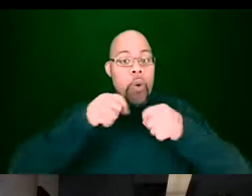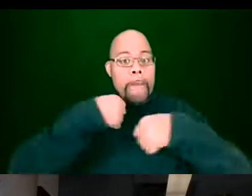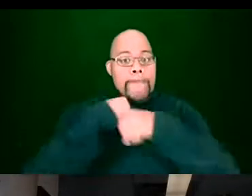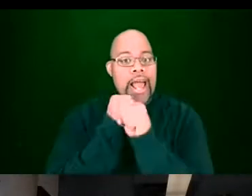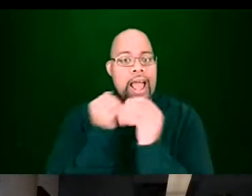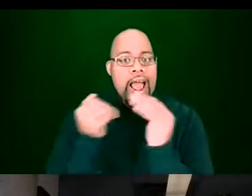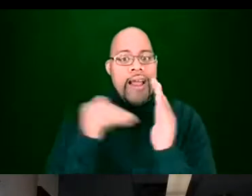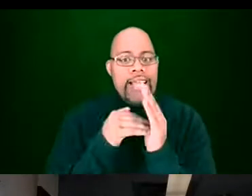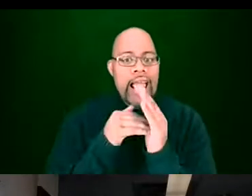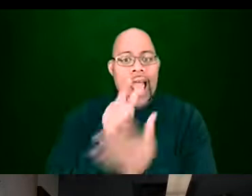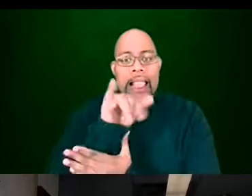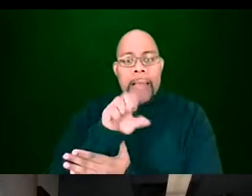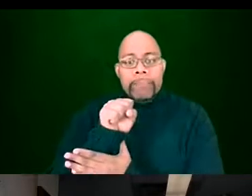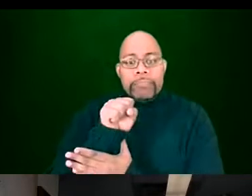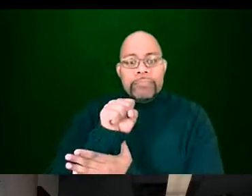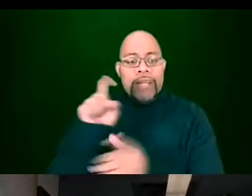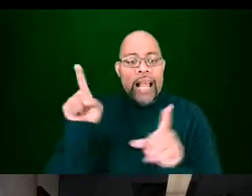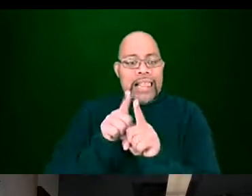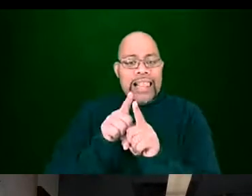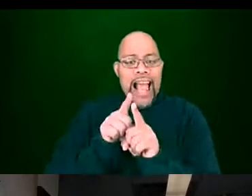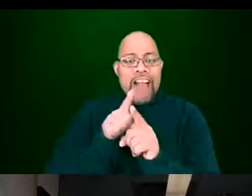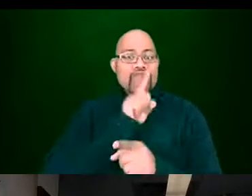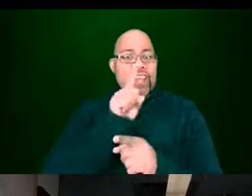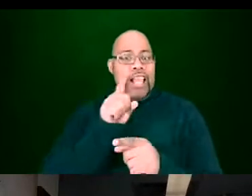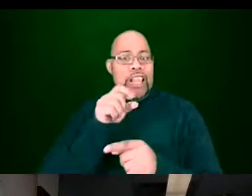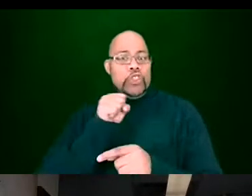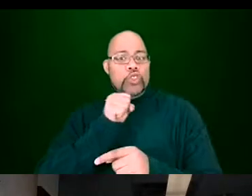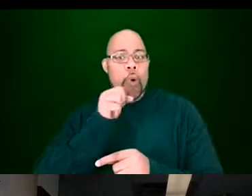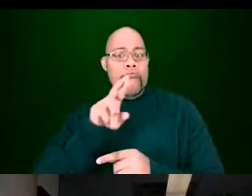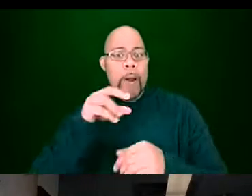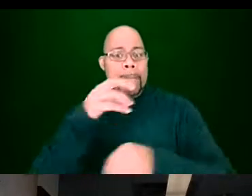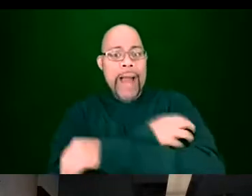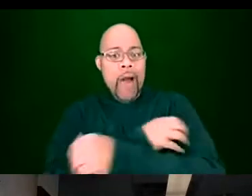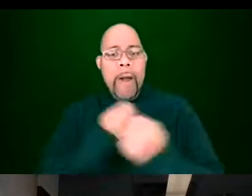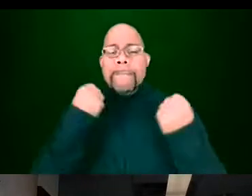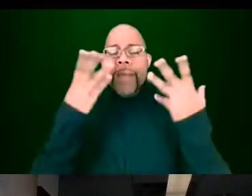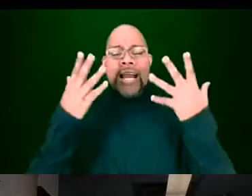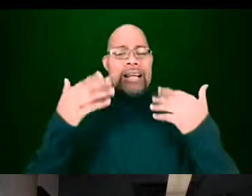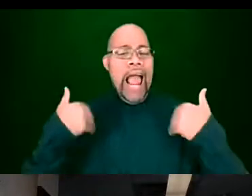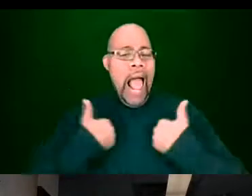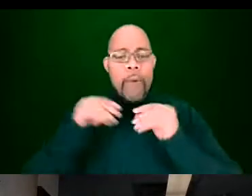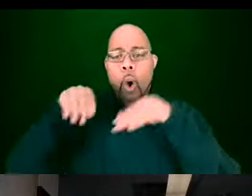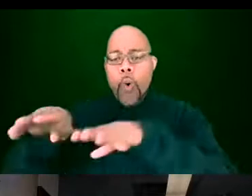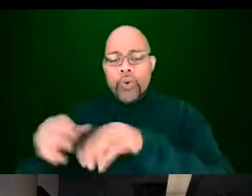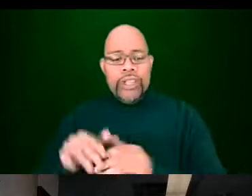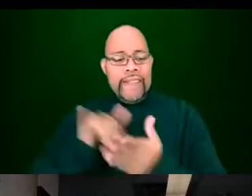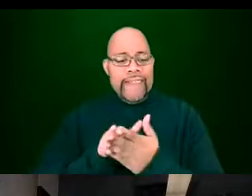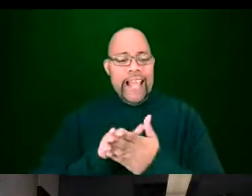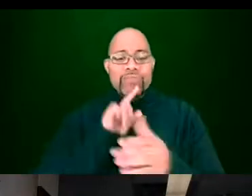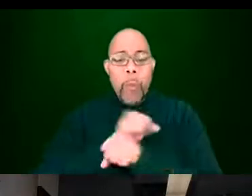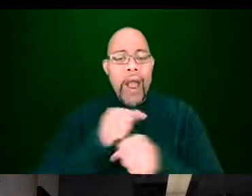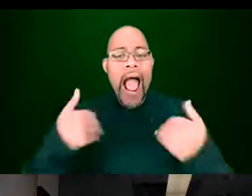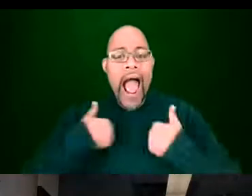regenerate limbs. It's like a superpower. There's so many marine animals that literally